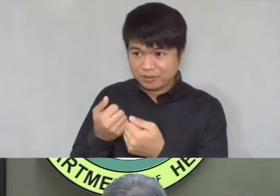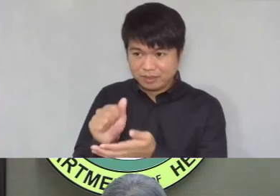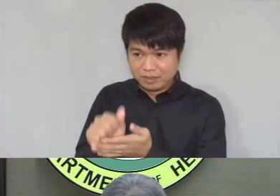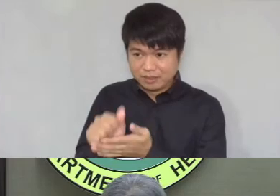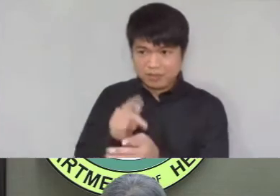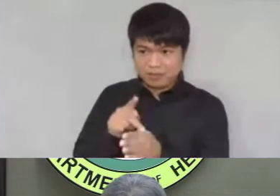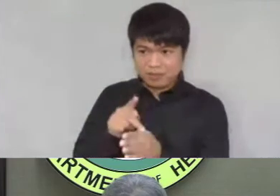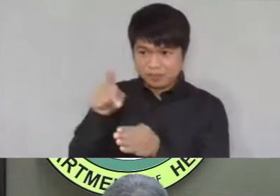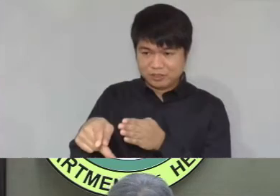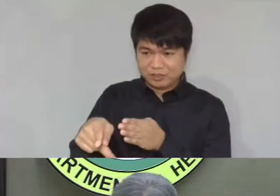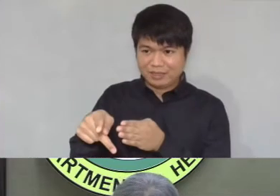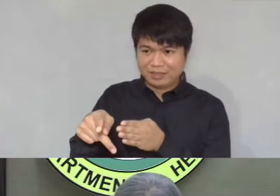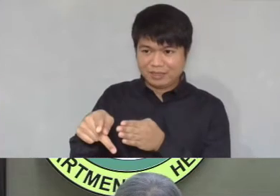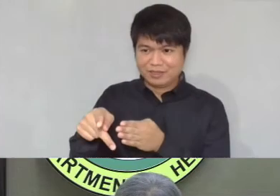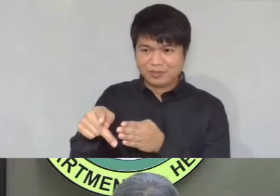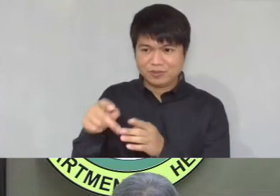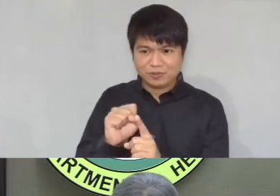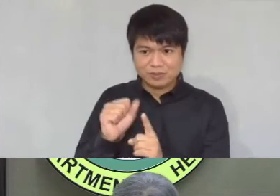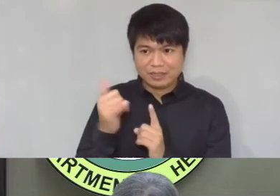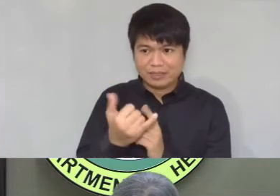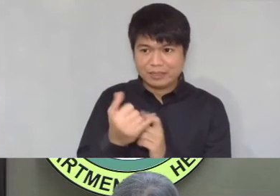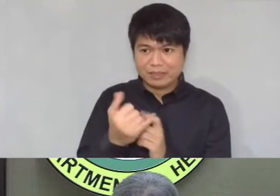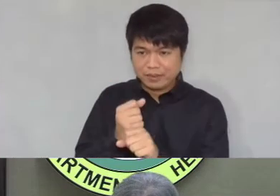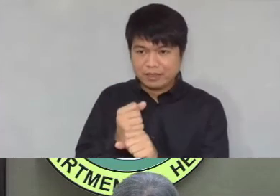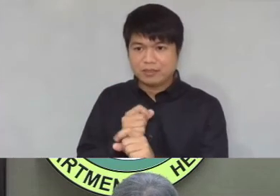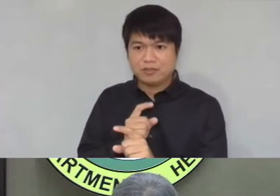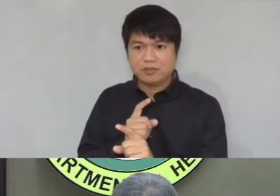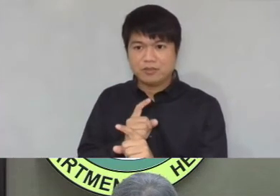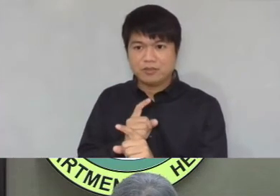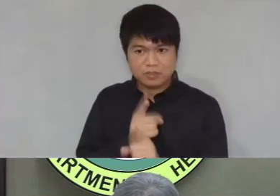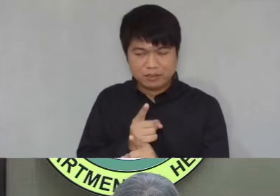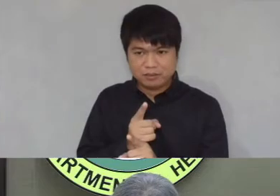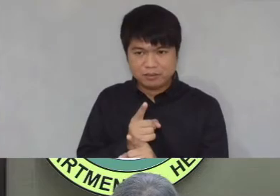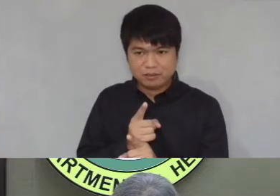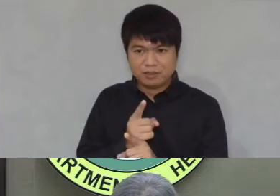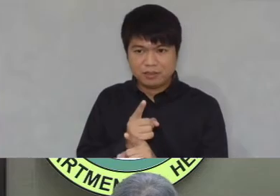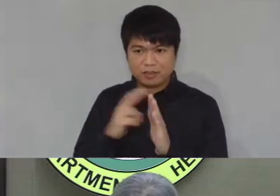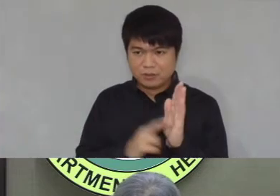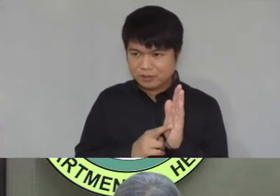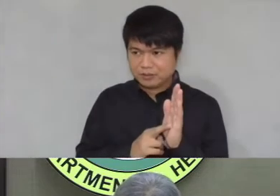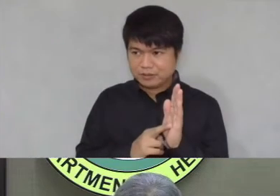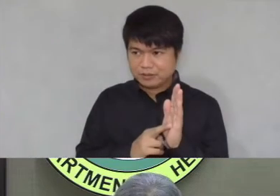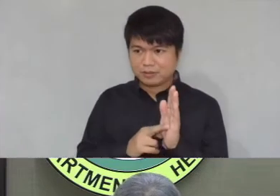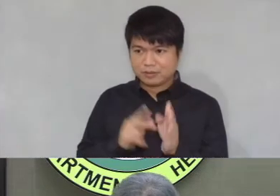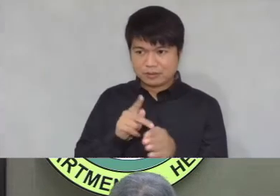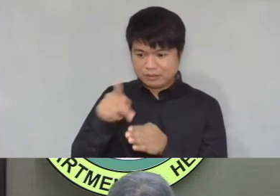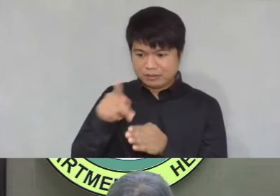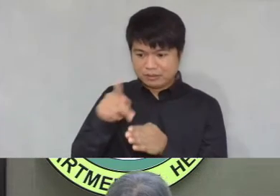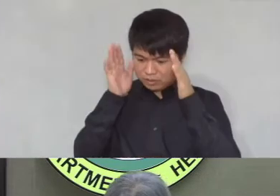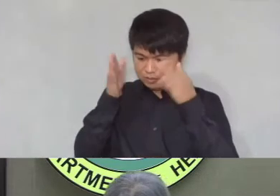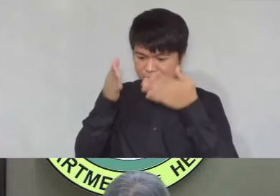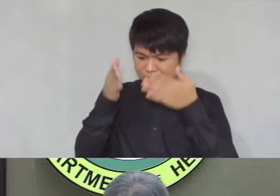the academe and professional societies produce appropriate regulations that